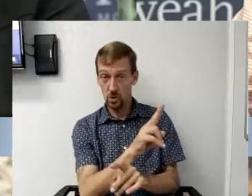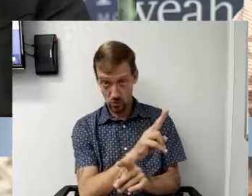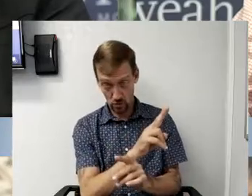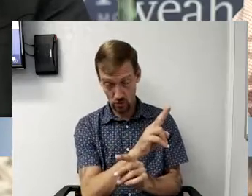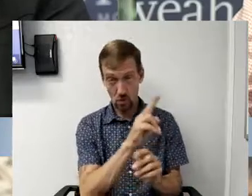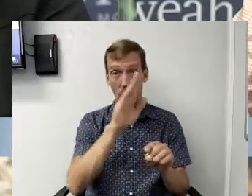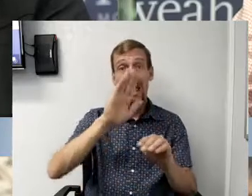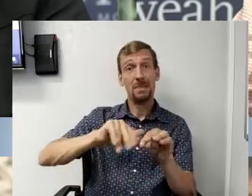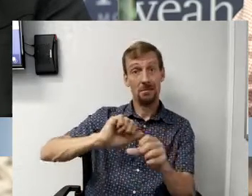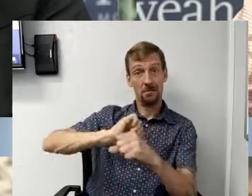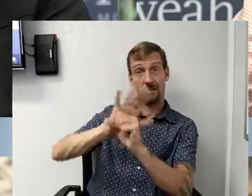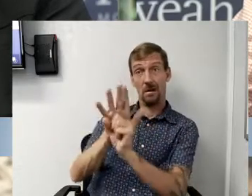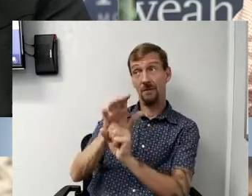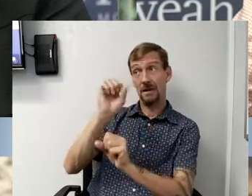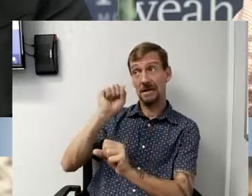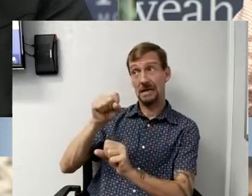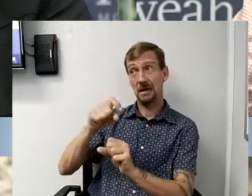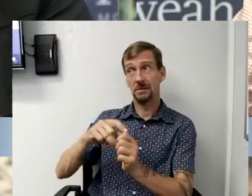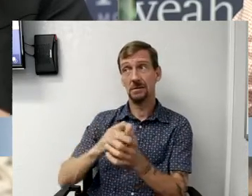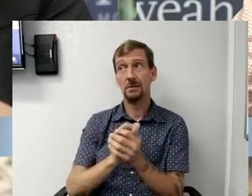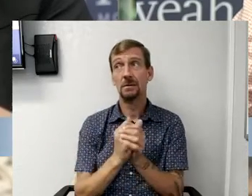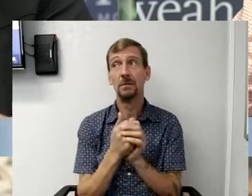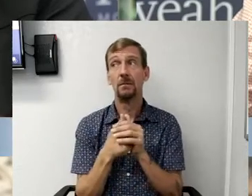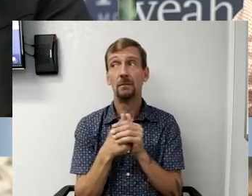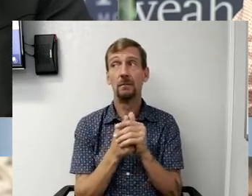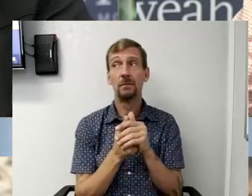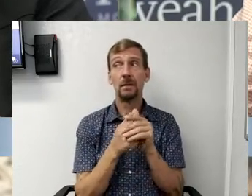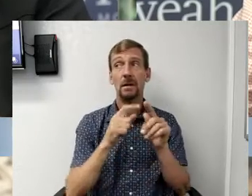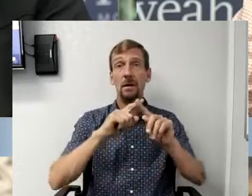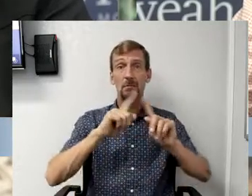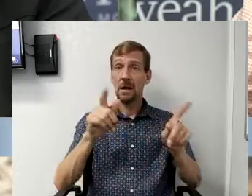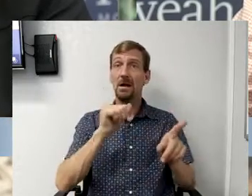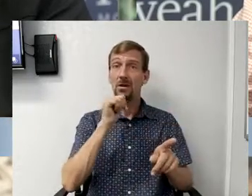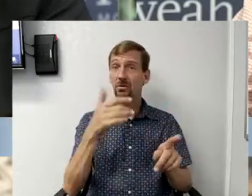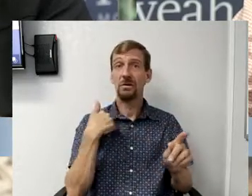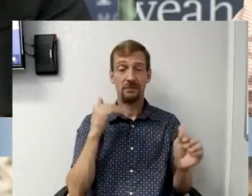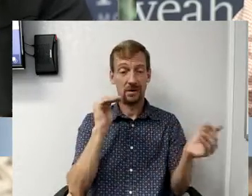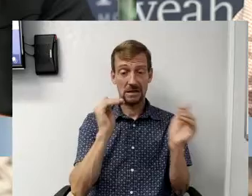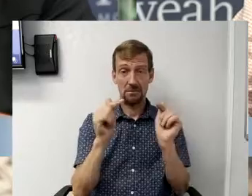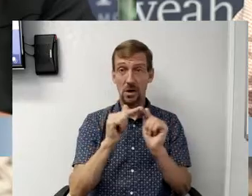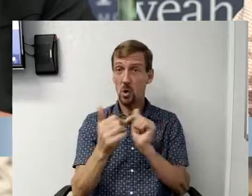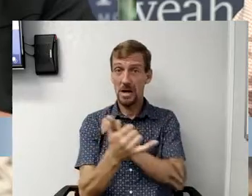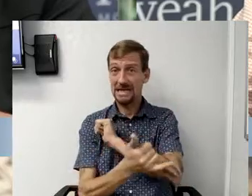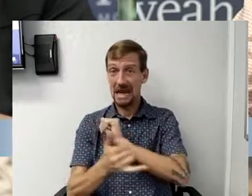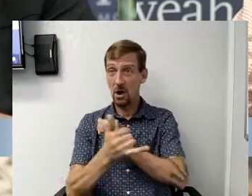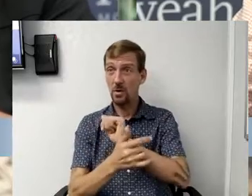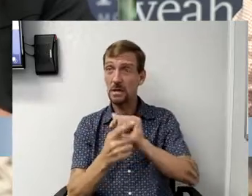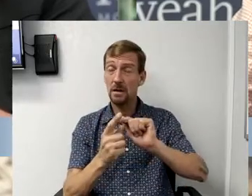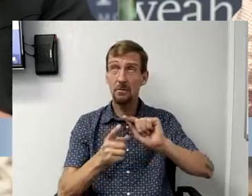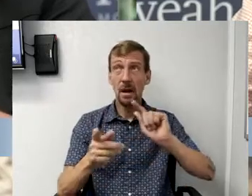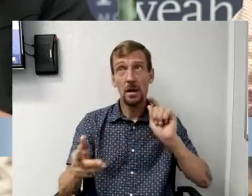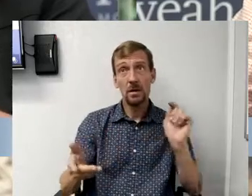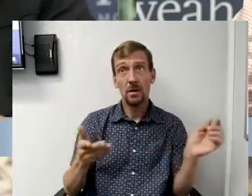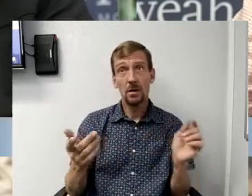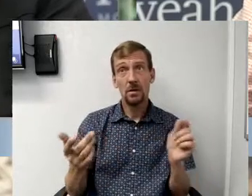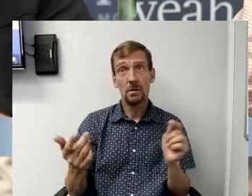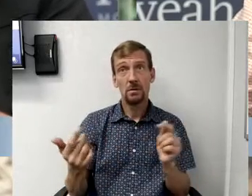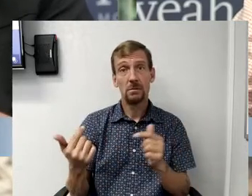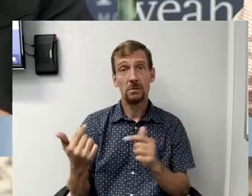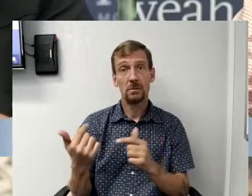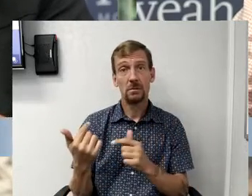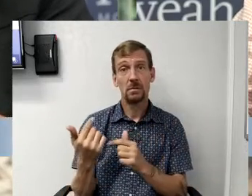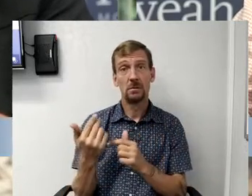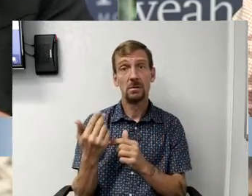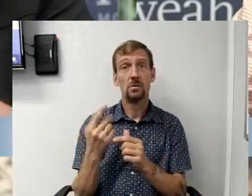And I don't have the county flu number of cases to compare that to. But over twice as